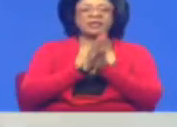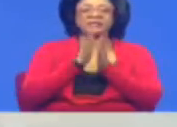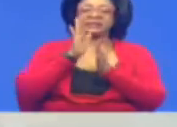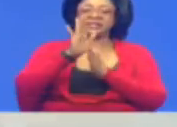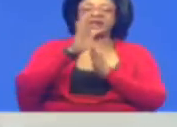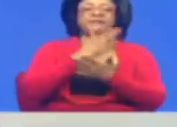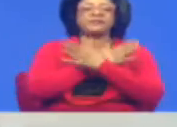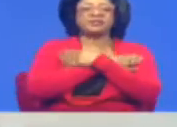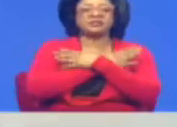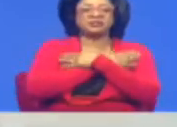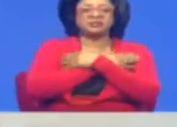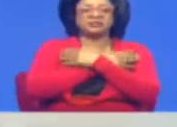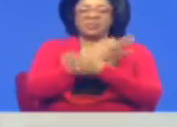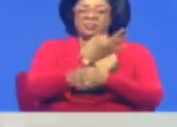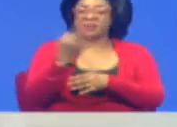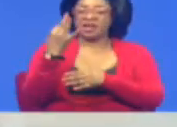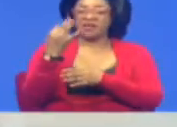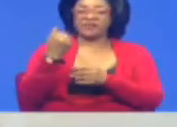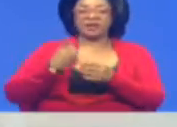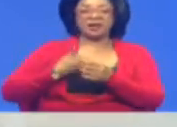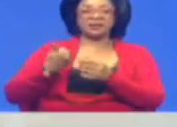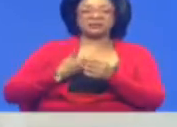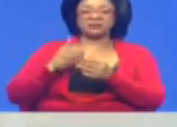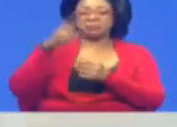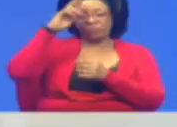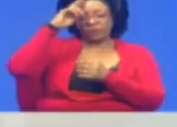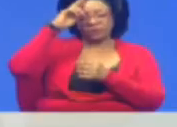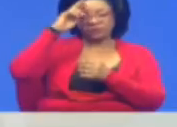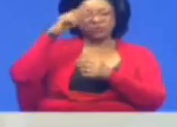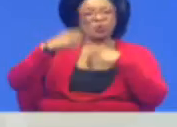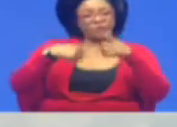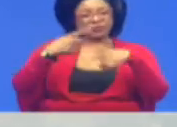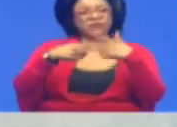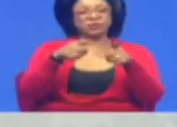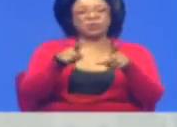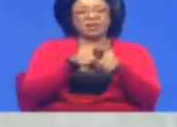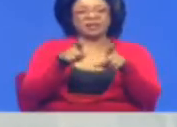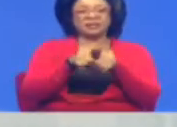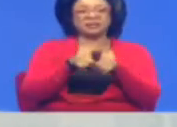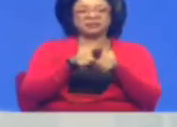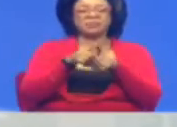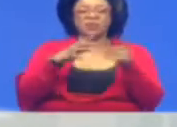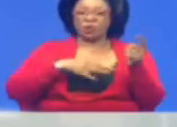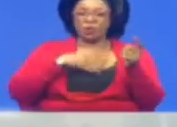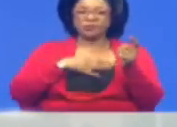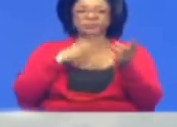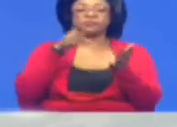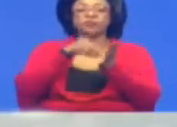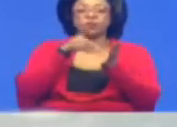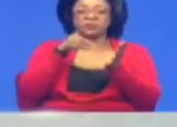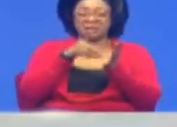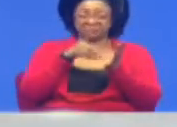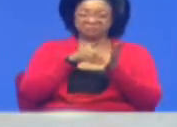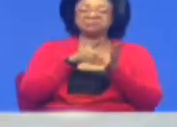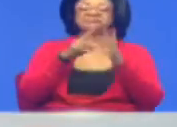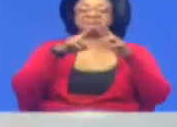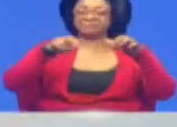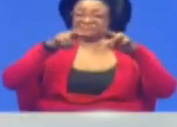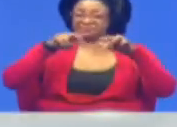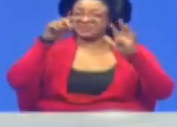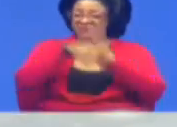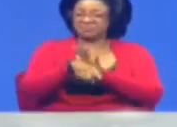friends. Three of the girls are still in police custody. As the said host, a doctor is being sought. Leila